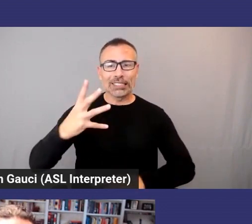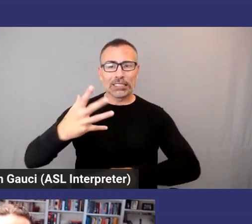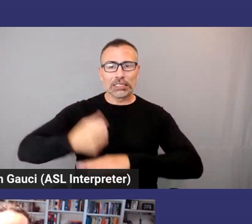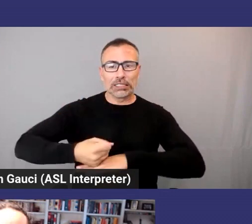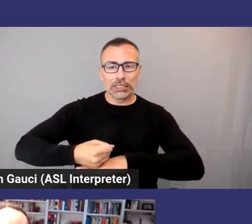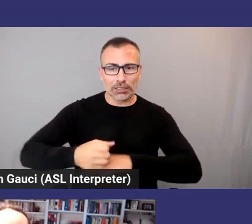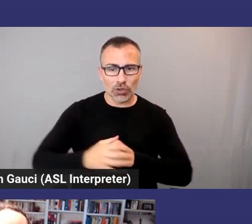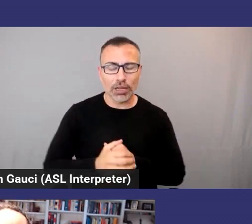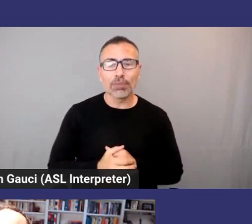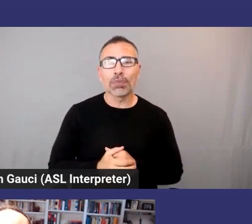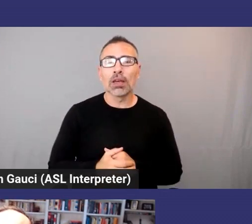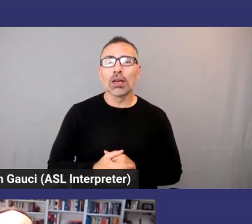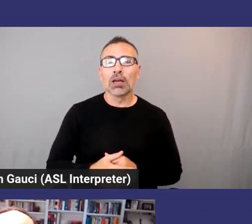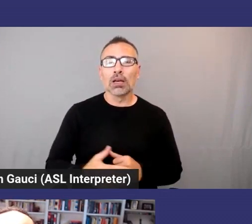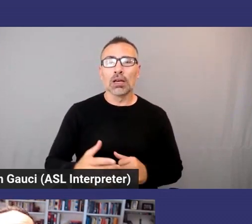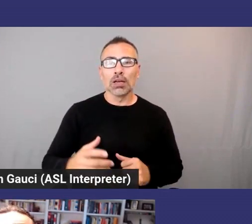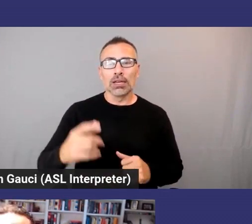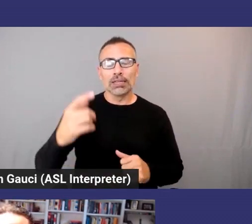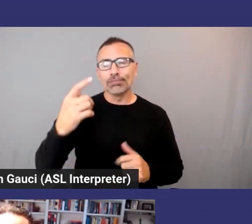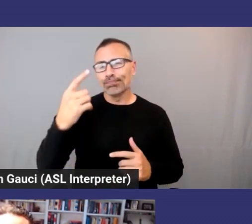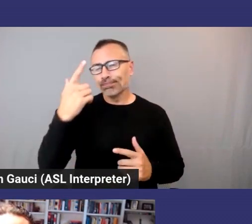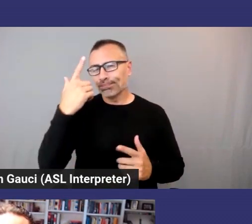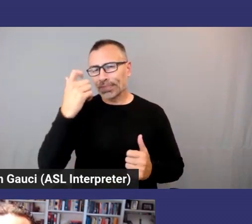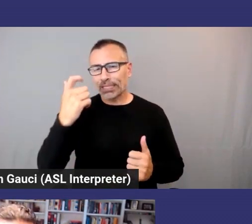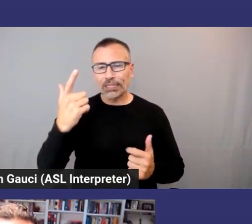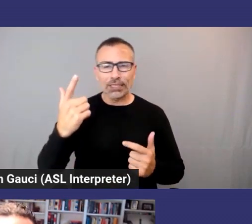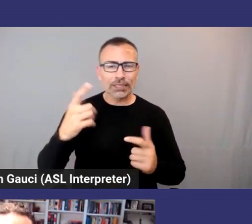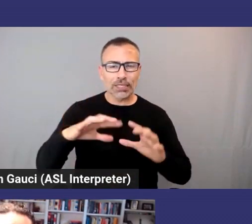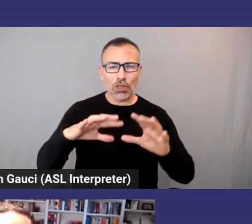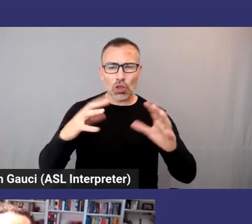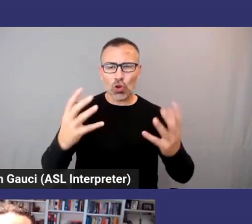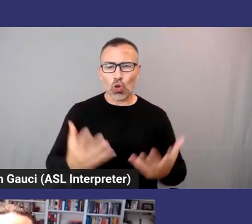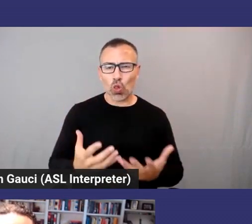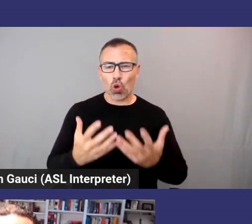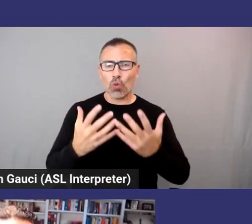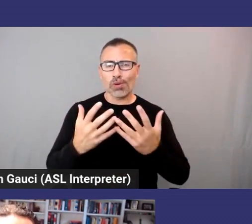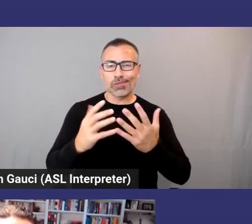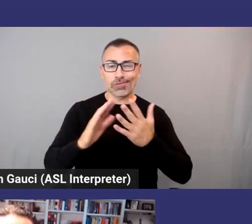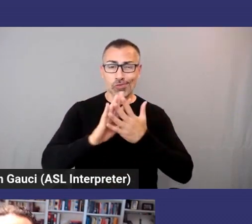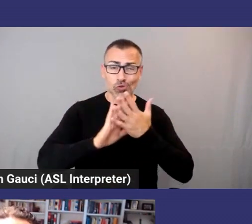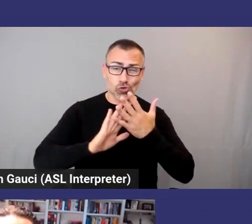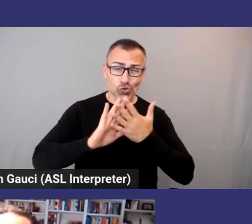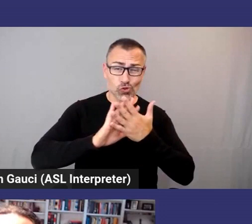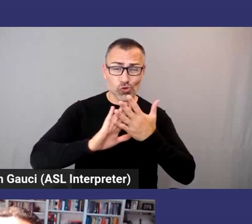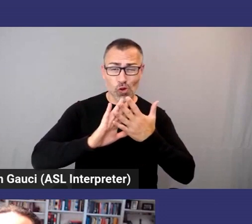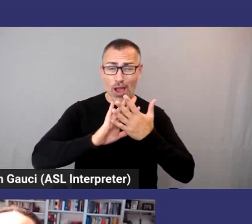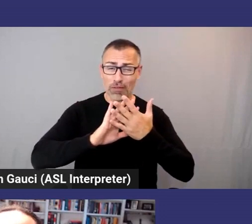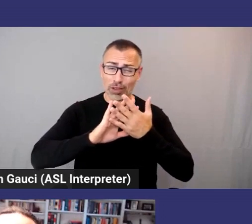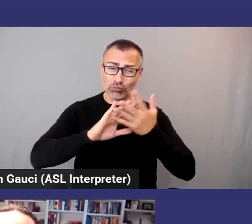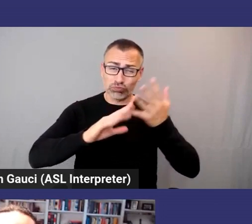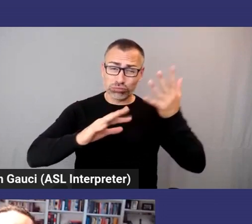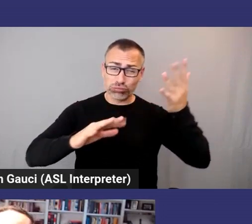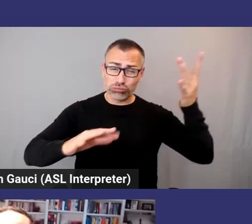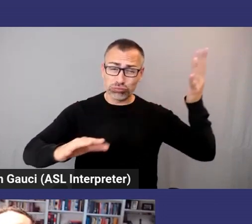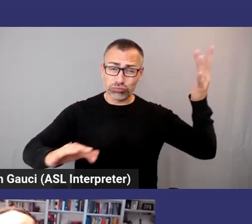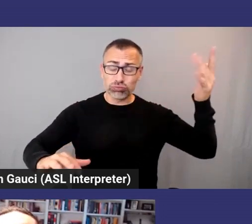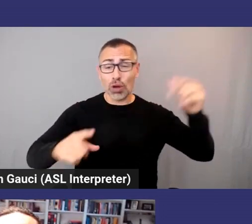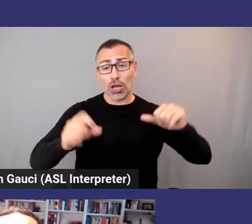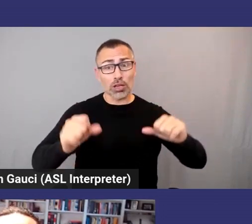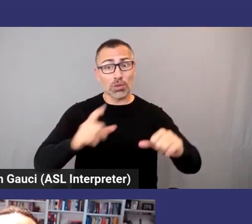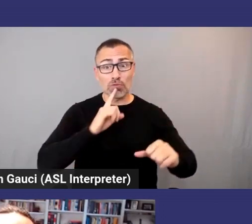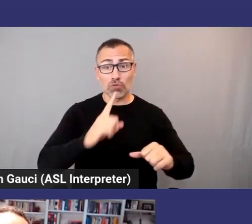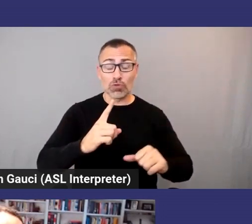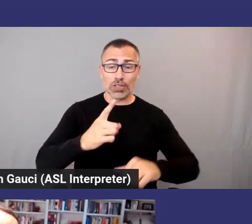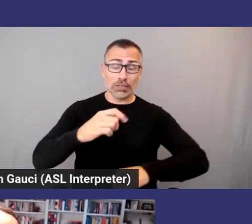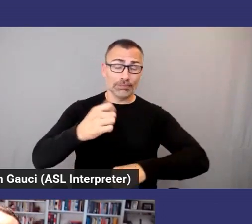Since the global sort of that dispersion of traffic, it could be so wide, it can be really hard. It can be really hard to get your head around it,